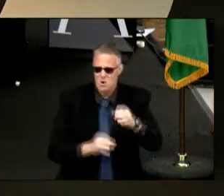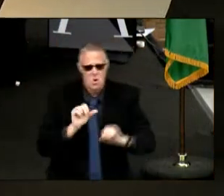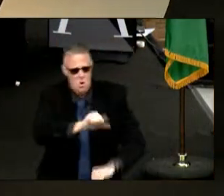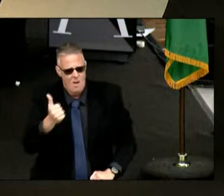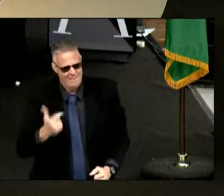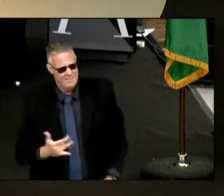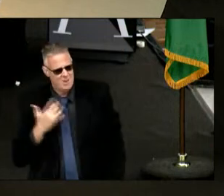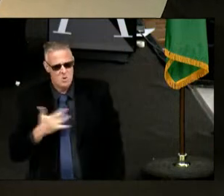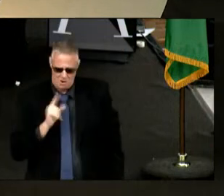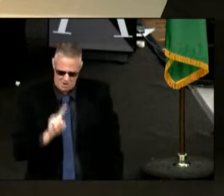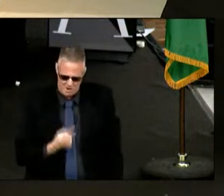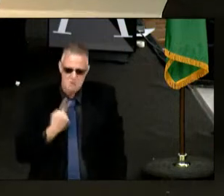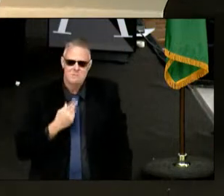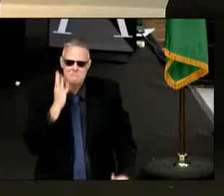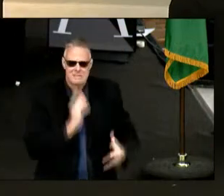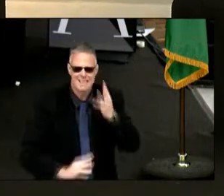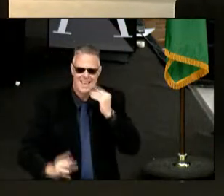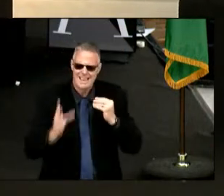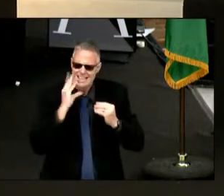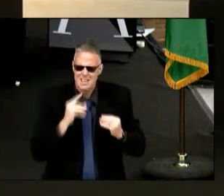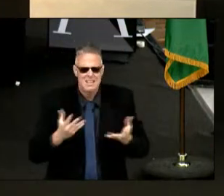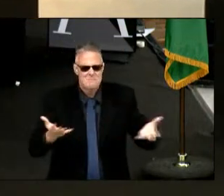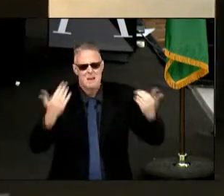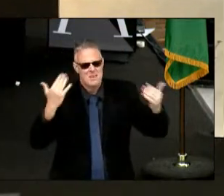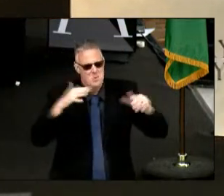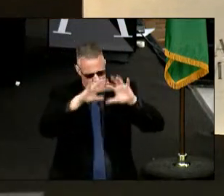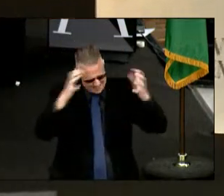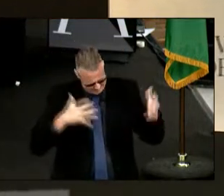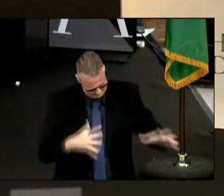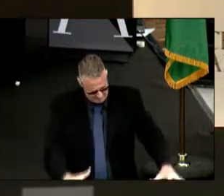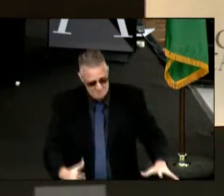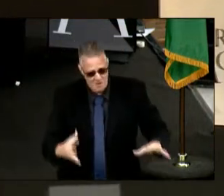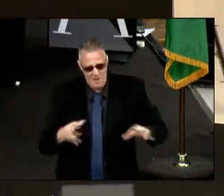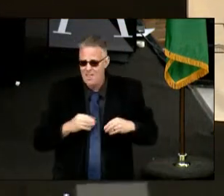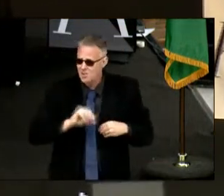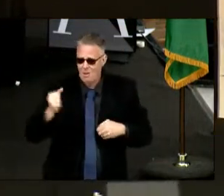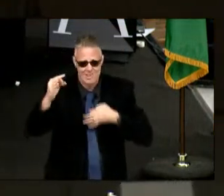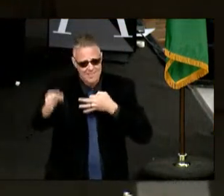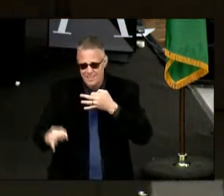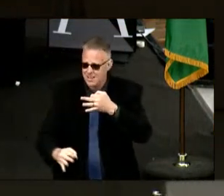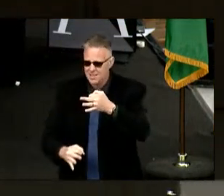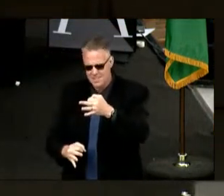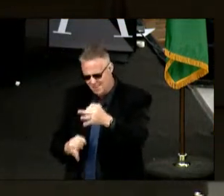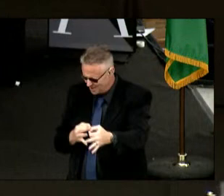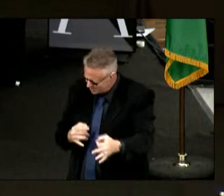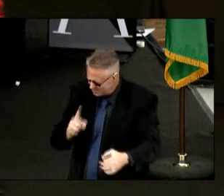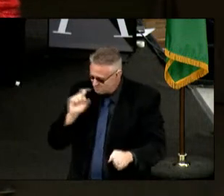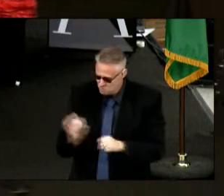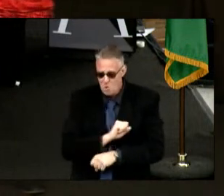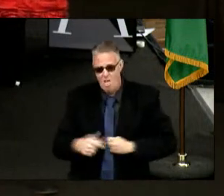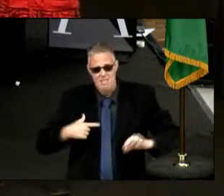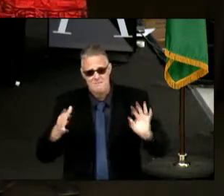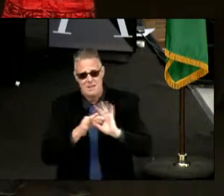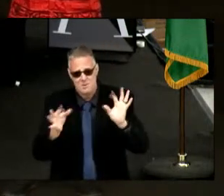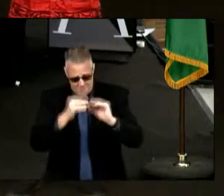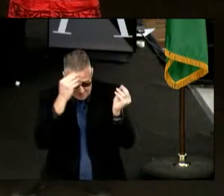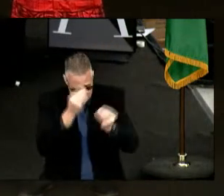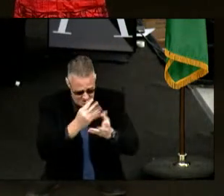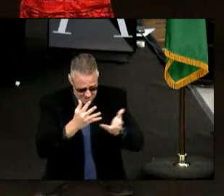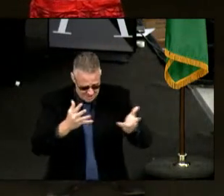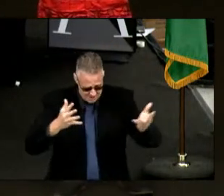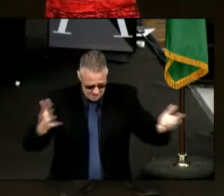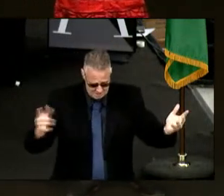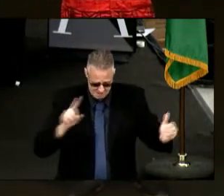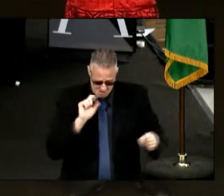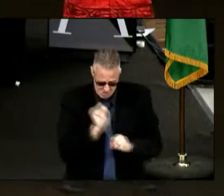for you, only you can let it in. No one else, no one else can speak the words on your lips.